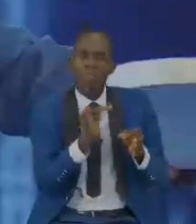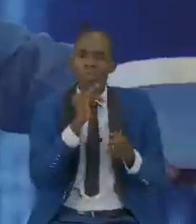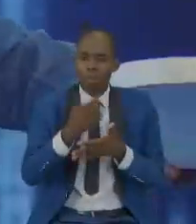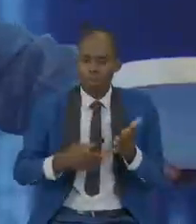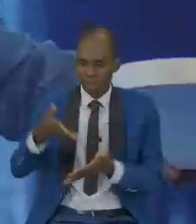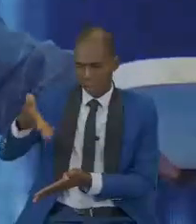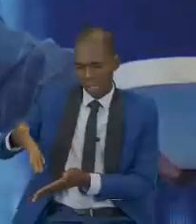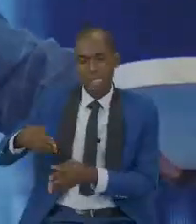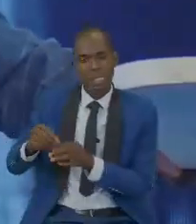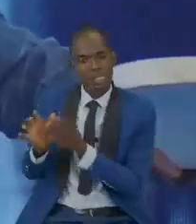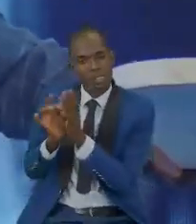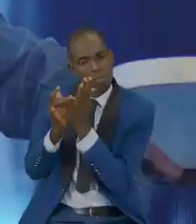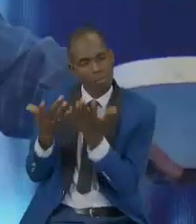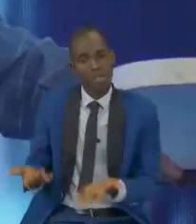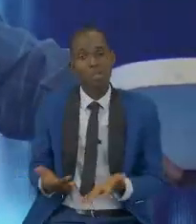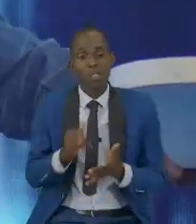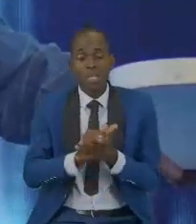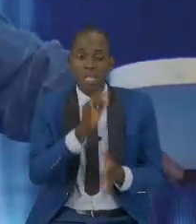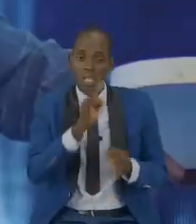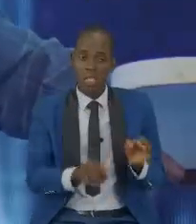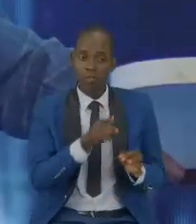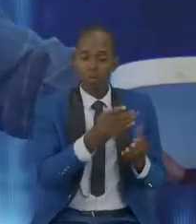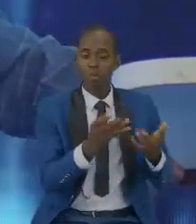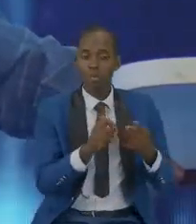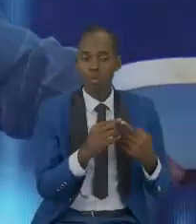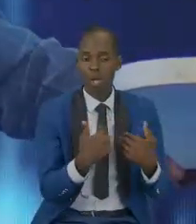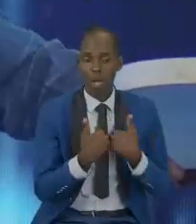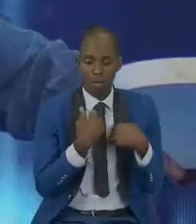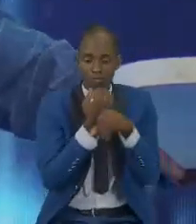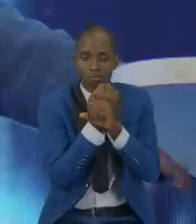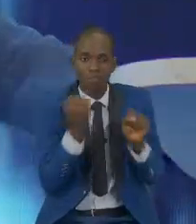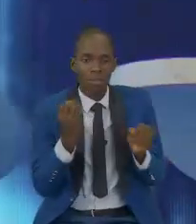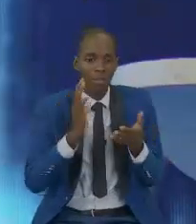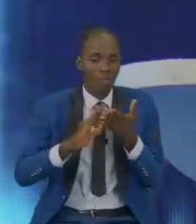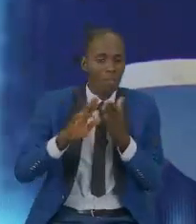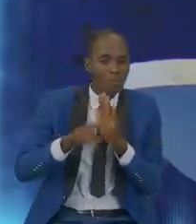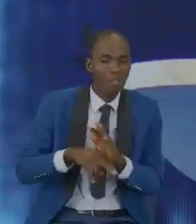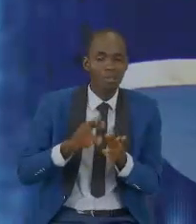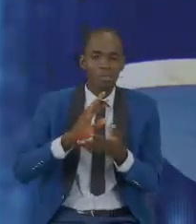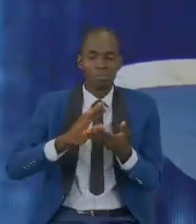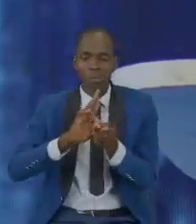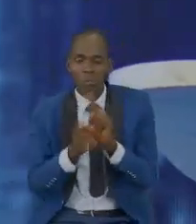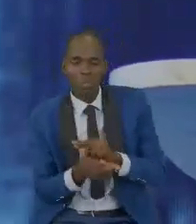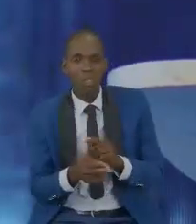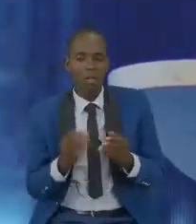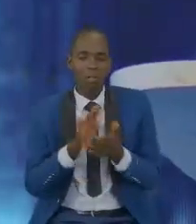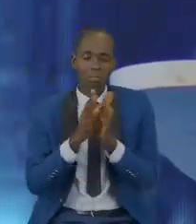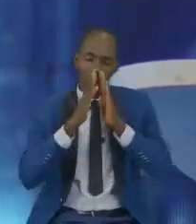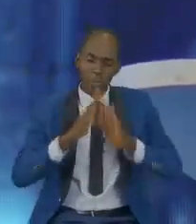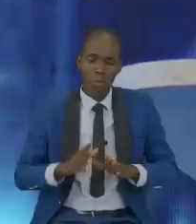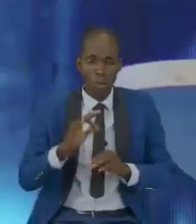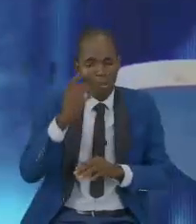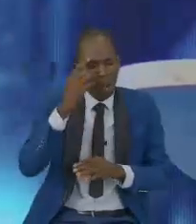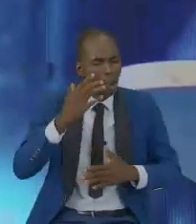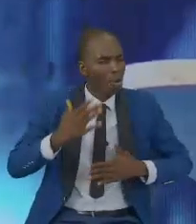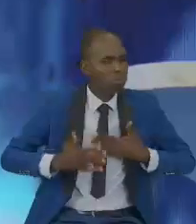Bible, that if we're going to have recovery, salvation, forgiveness, and the peace of mind and the joy